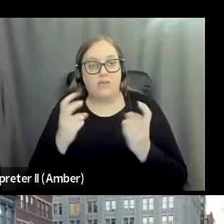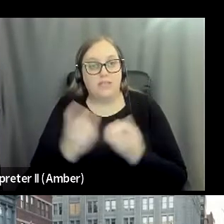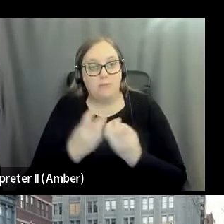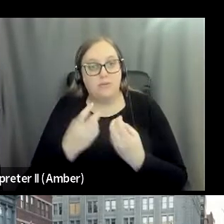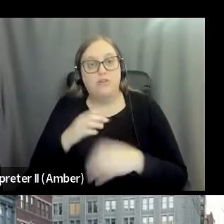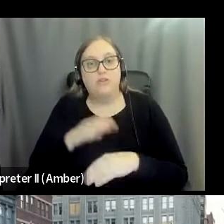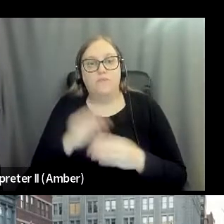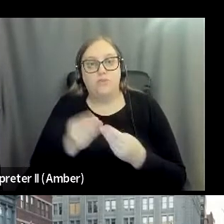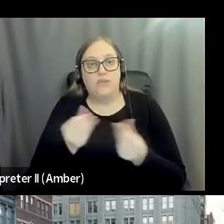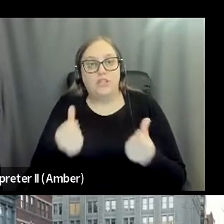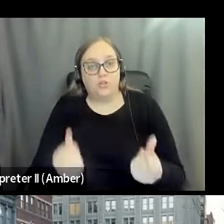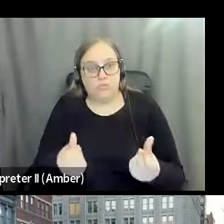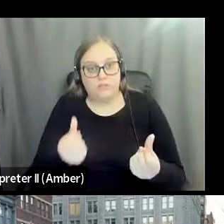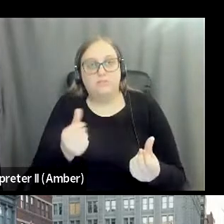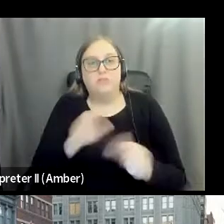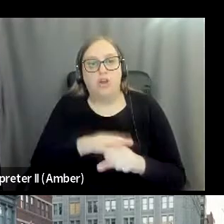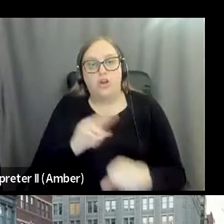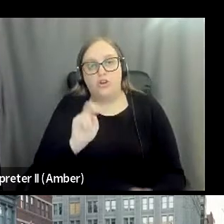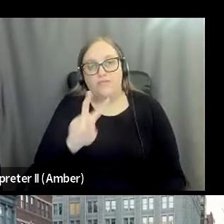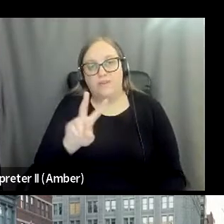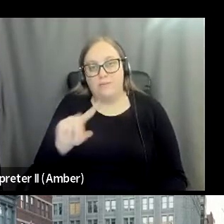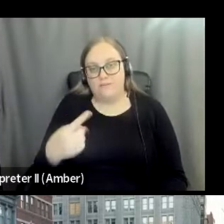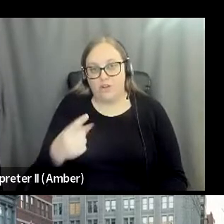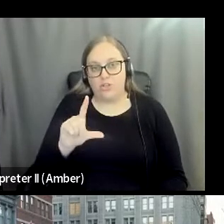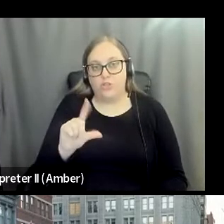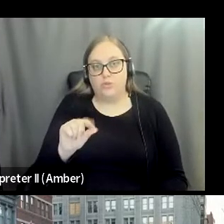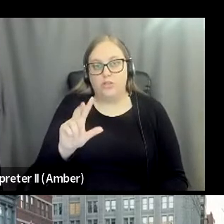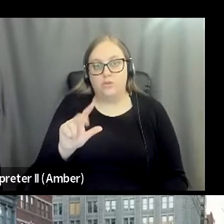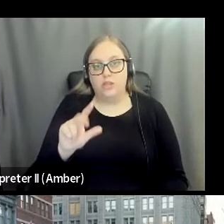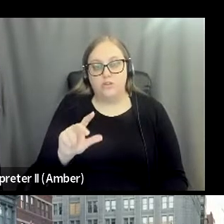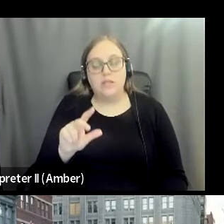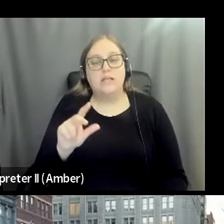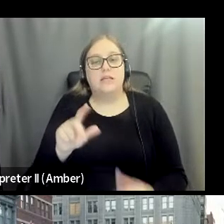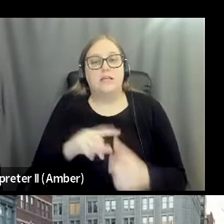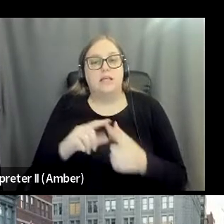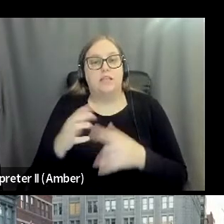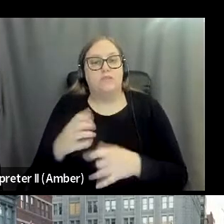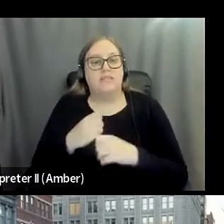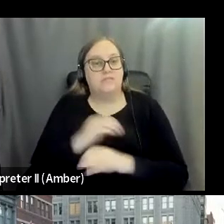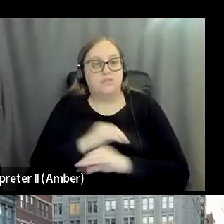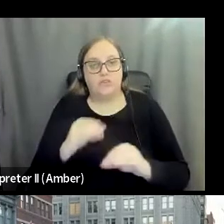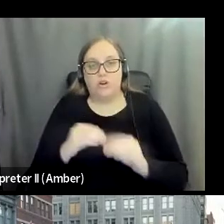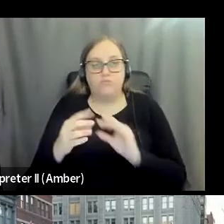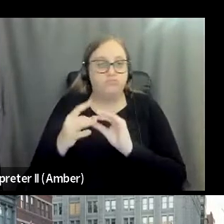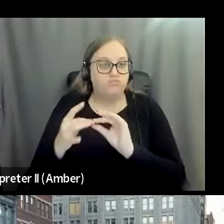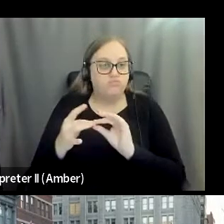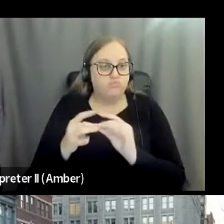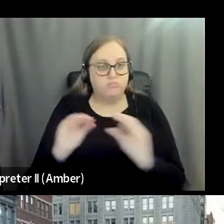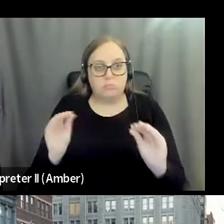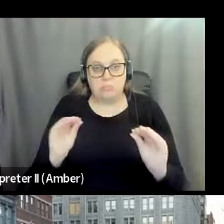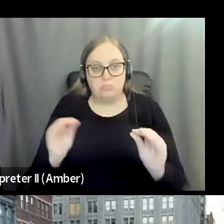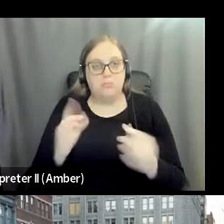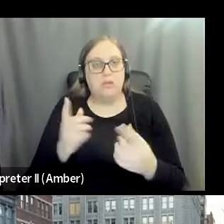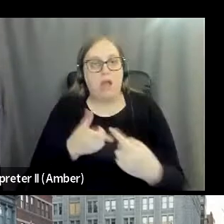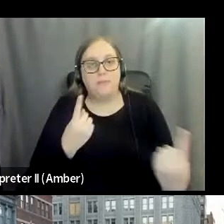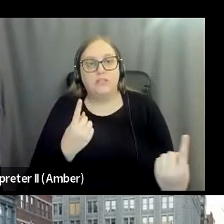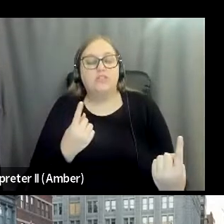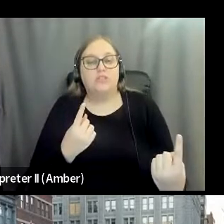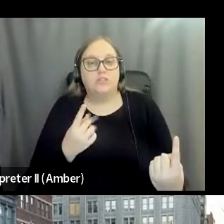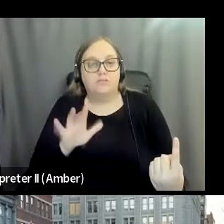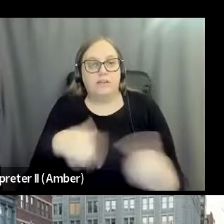the resolution on November 1st, 2023, and received no testimony or comments in